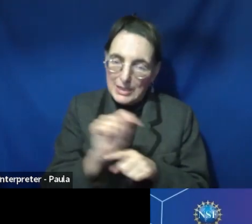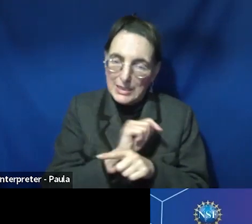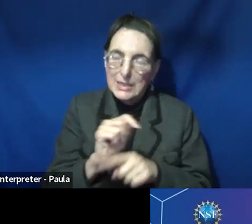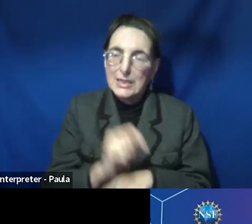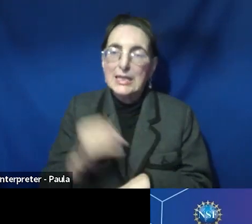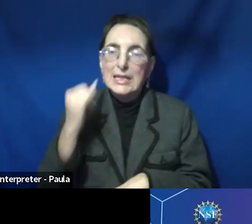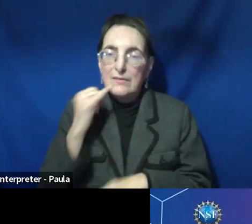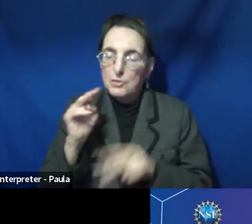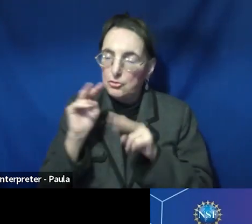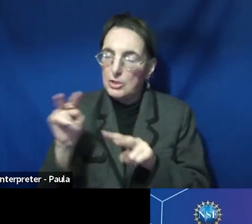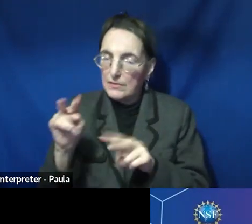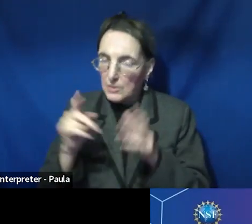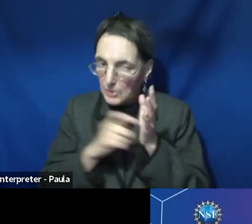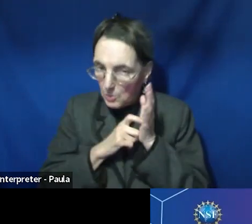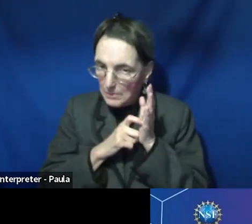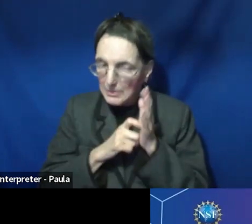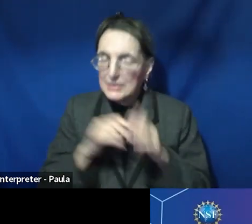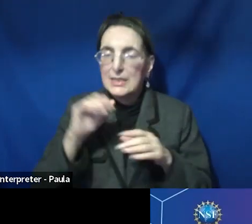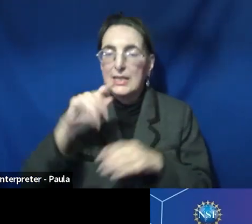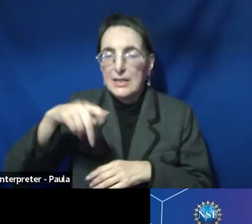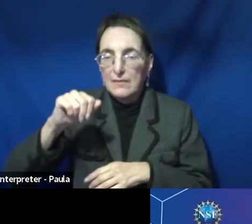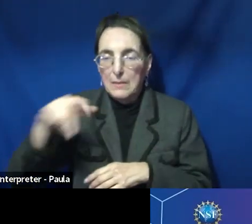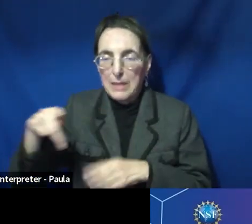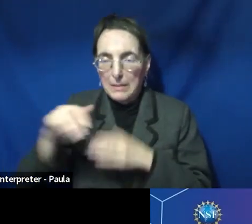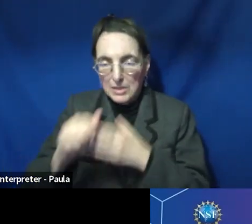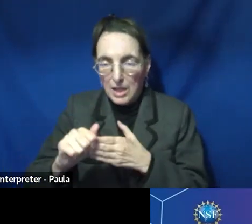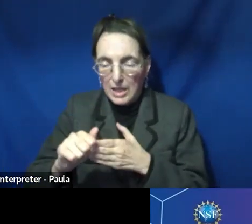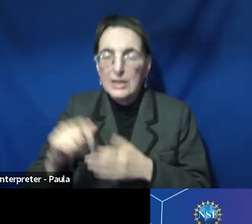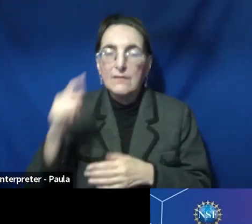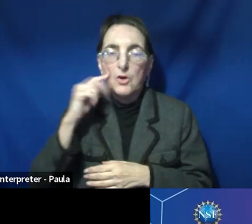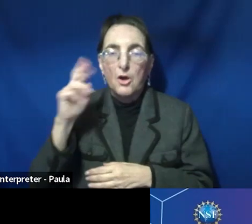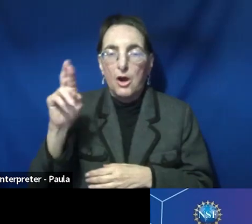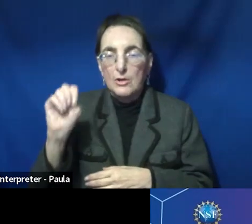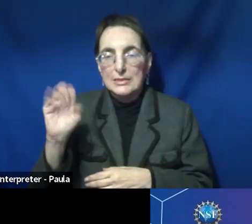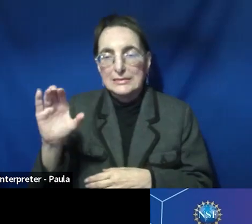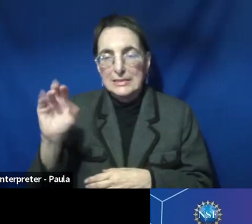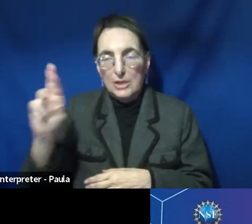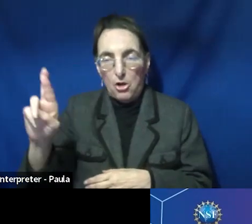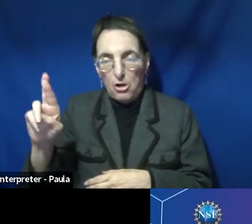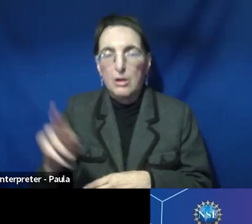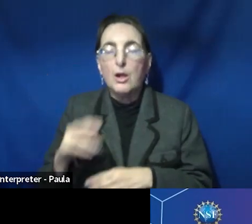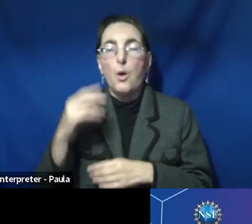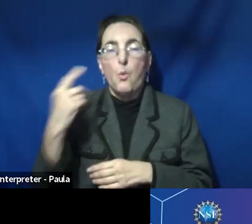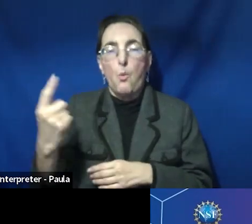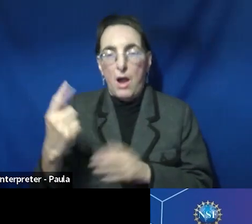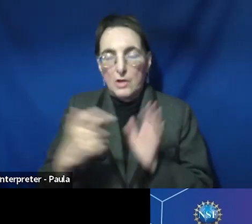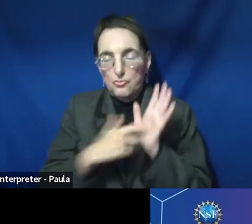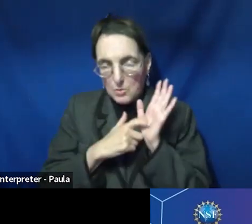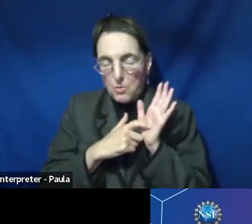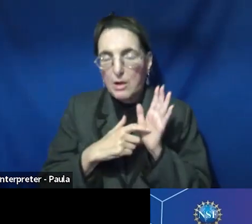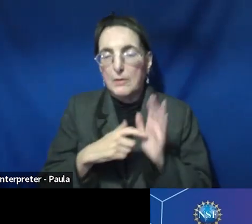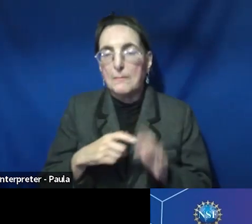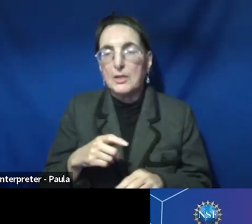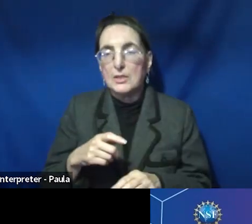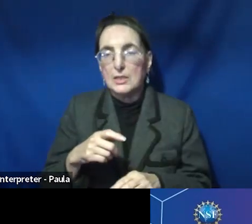the requirements in the PAP guide for RECR, one of them is